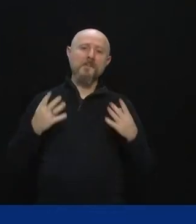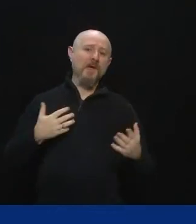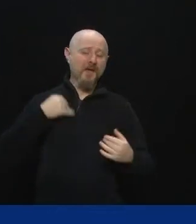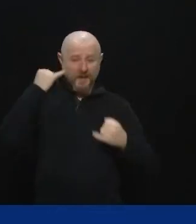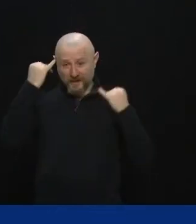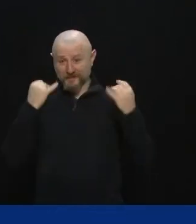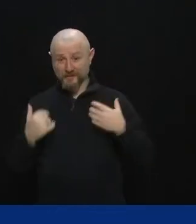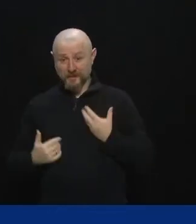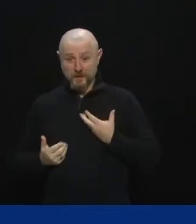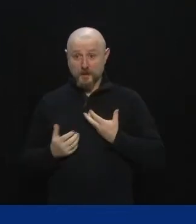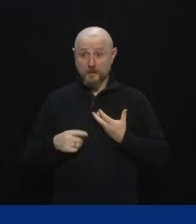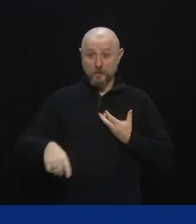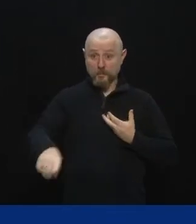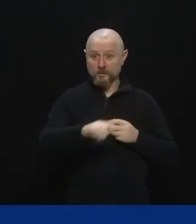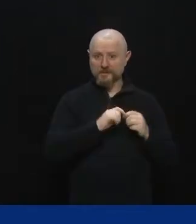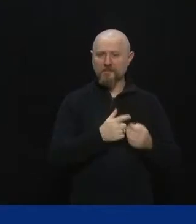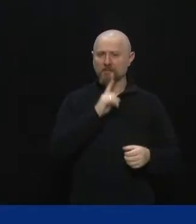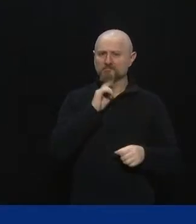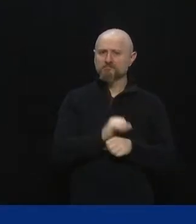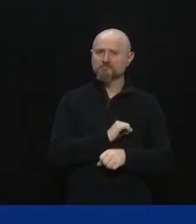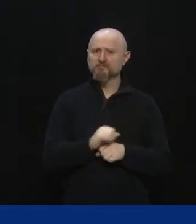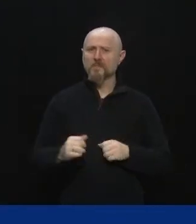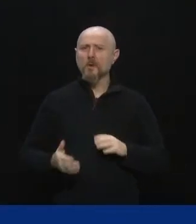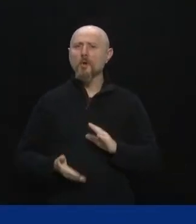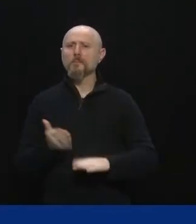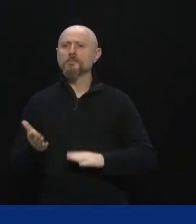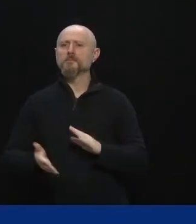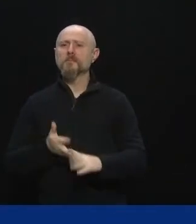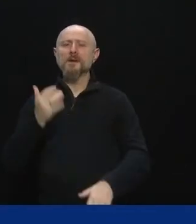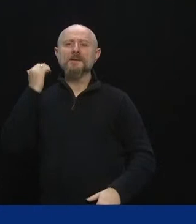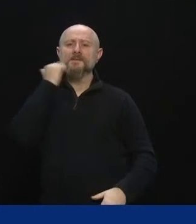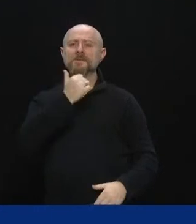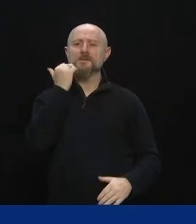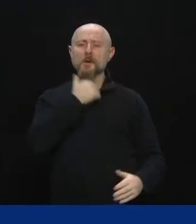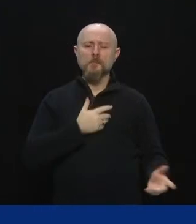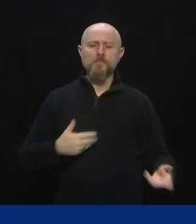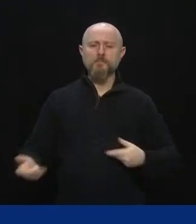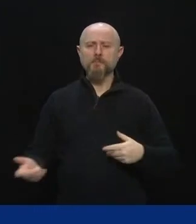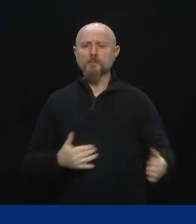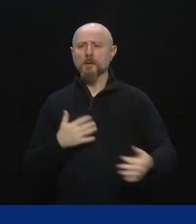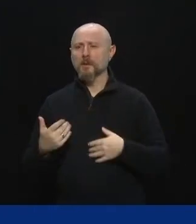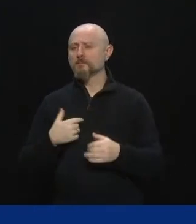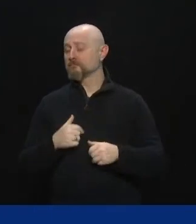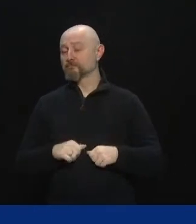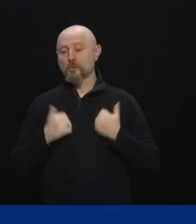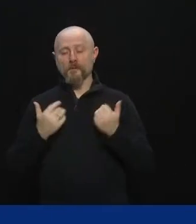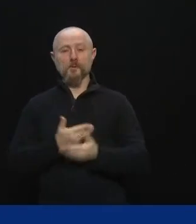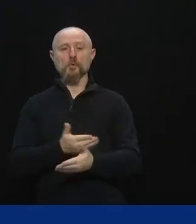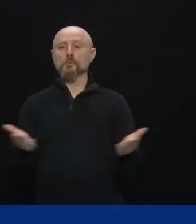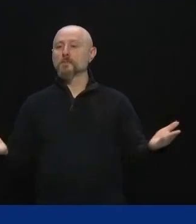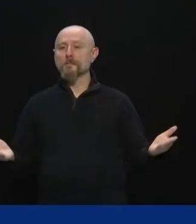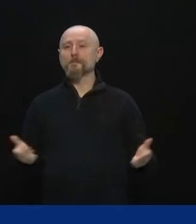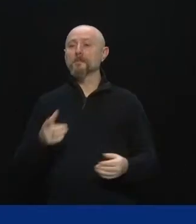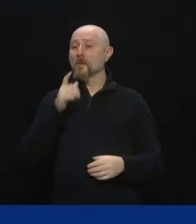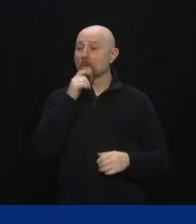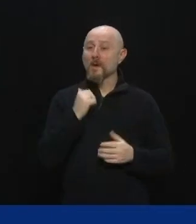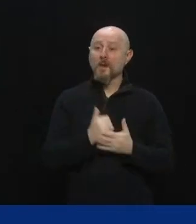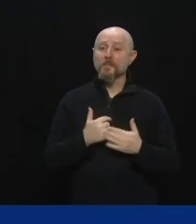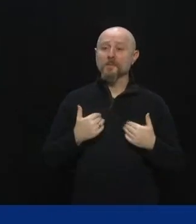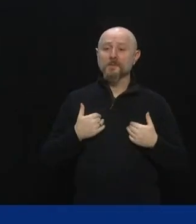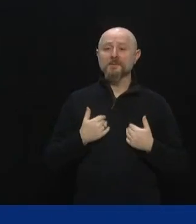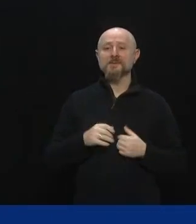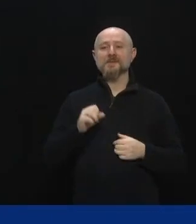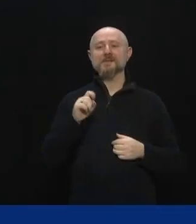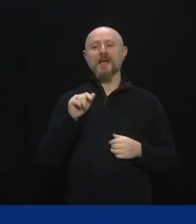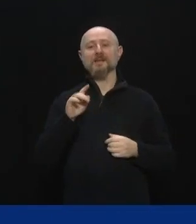this is the team that actually executes. And so I'm really proud of them, and I want to thank everyone who helped on the state address. Scores of people who